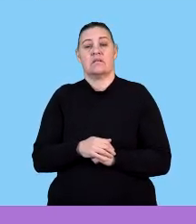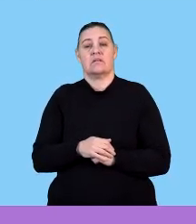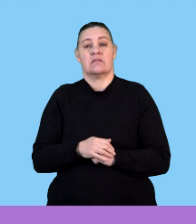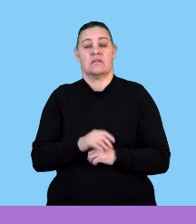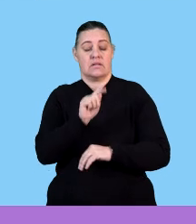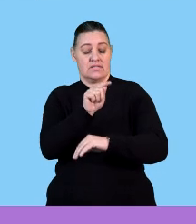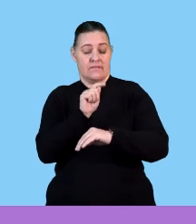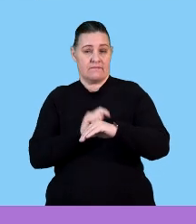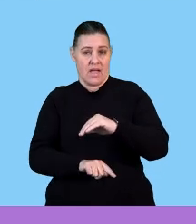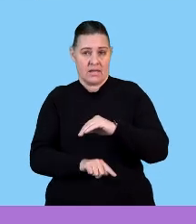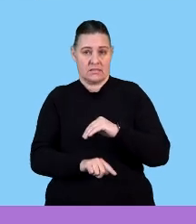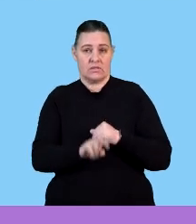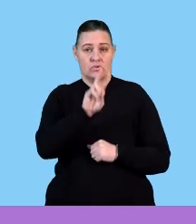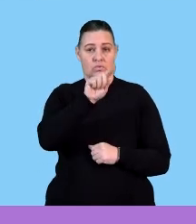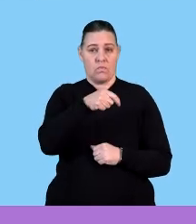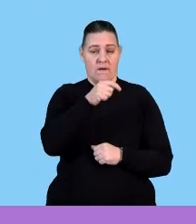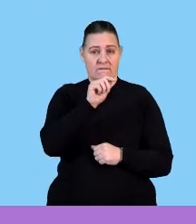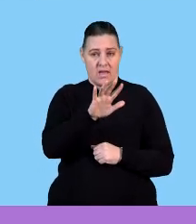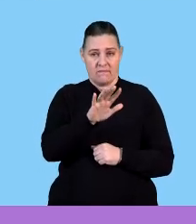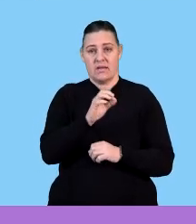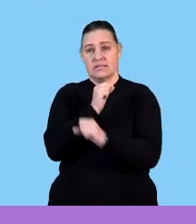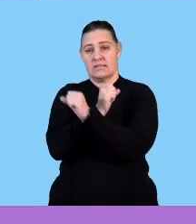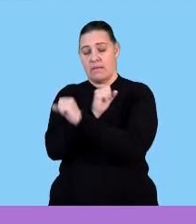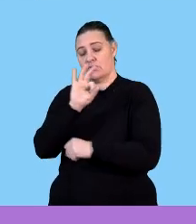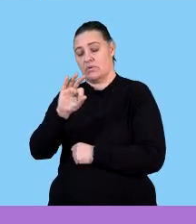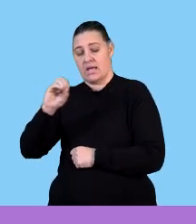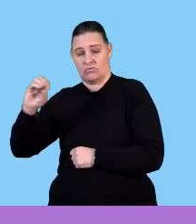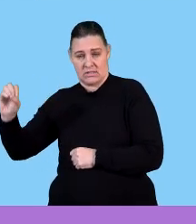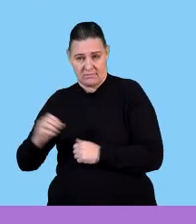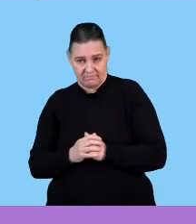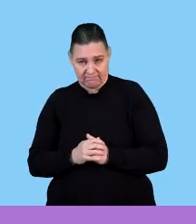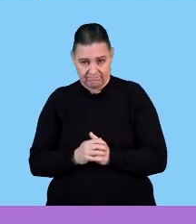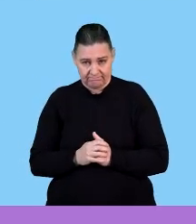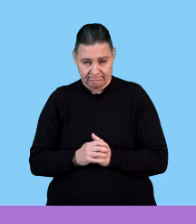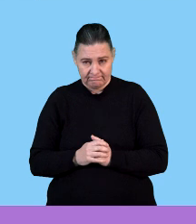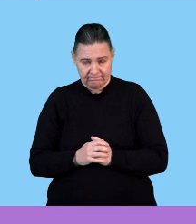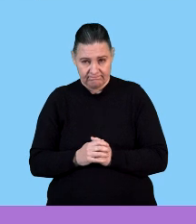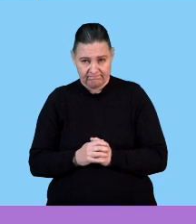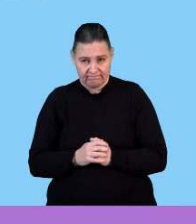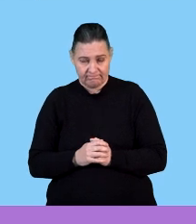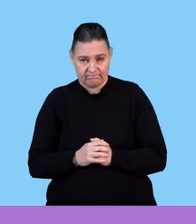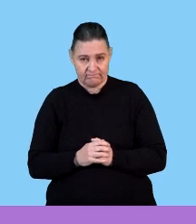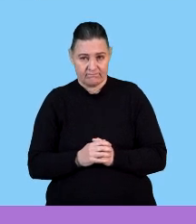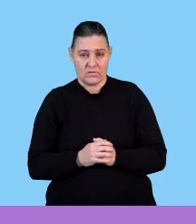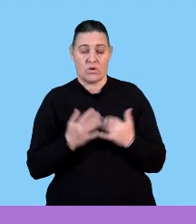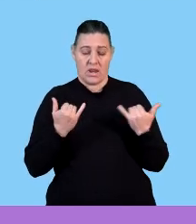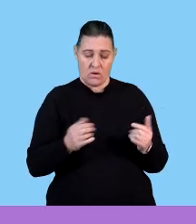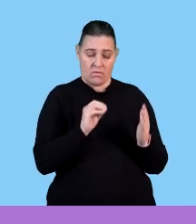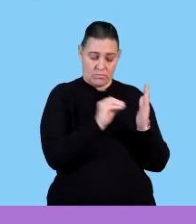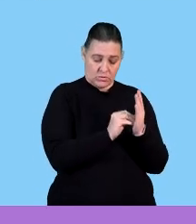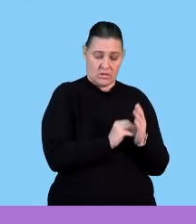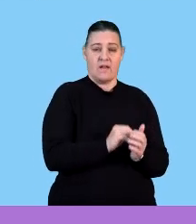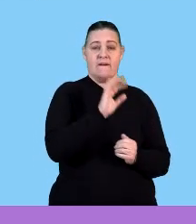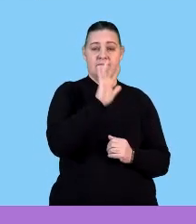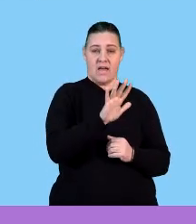there. Divide here, and then, of course, times there. Excellent. Therefore, 5